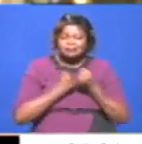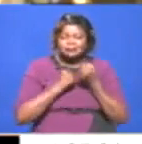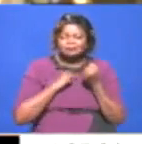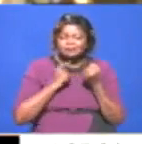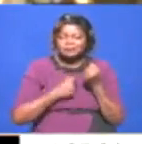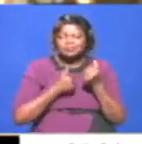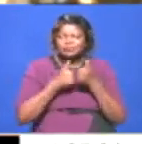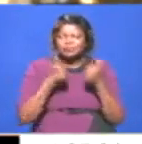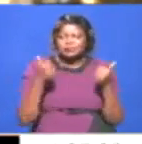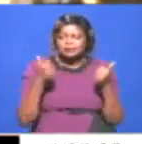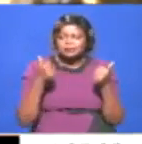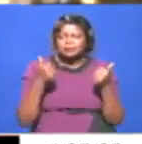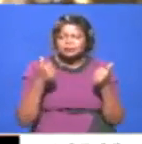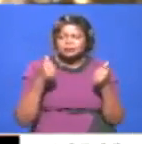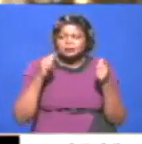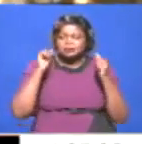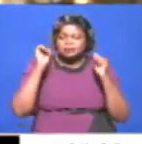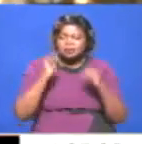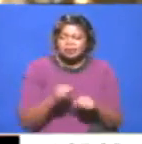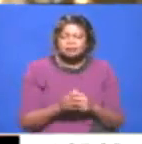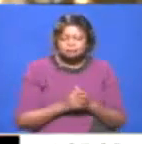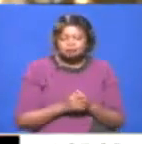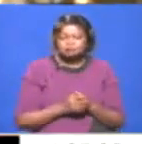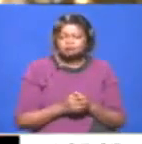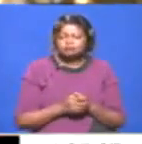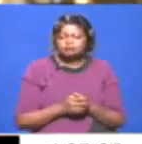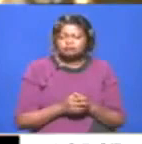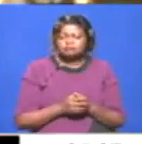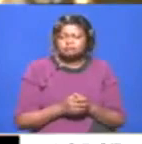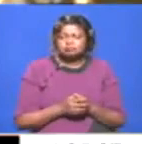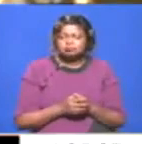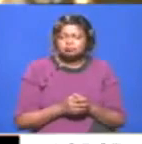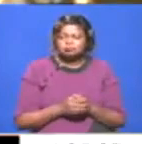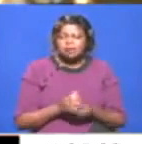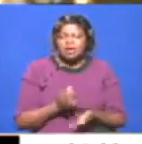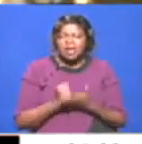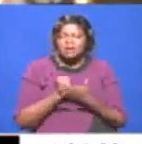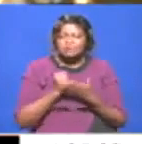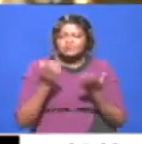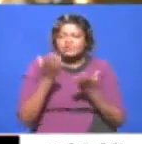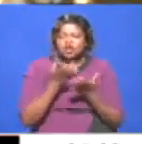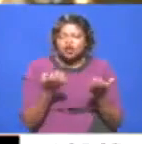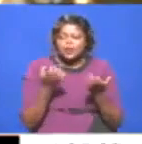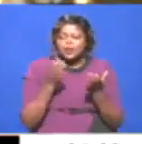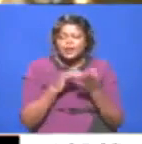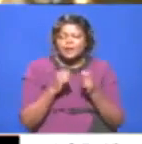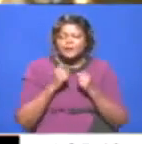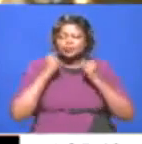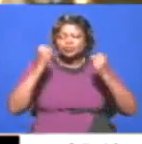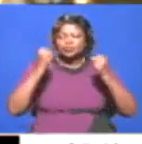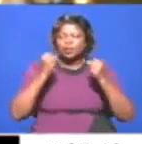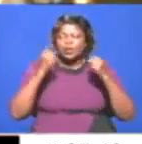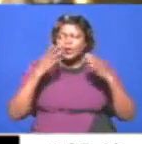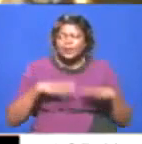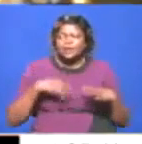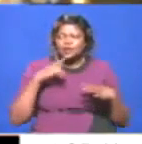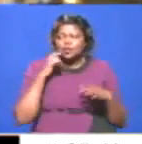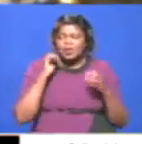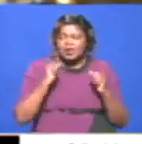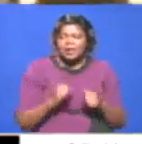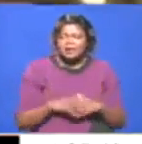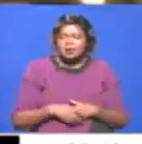vizuri, anaweza kusimamisha uchumi wetu vizuri, ikae sawa sawa. Ule mtu anaweza kupigana na hii